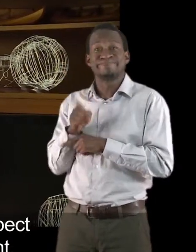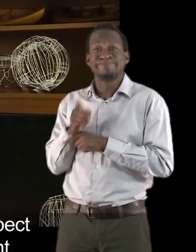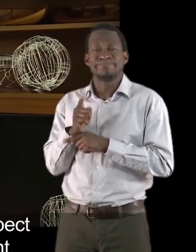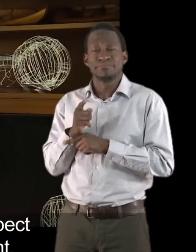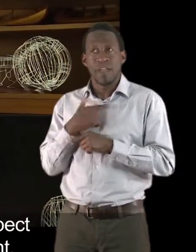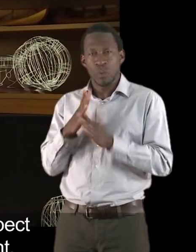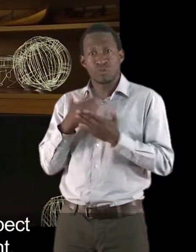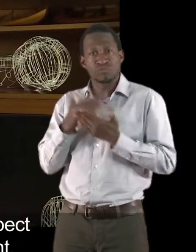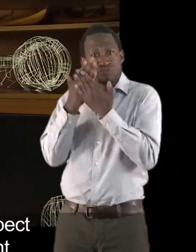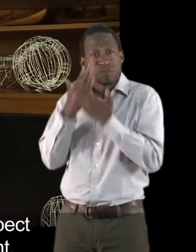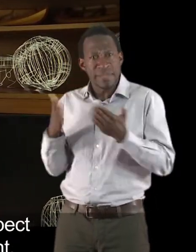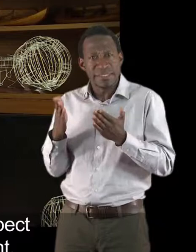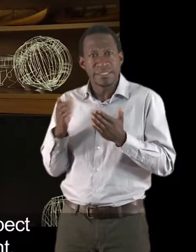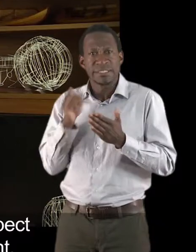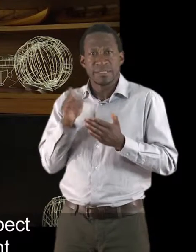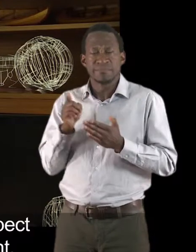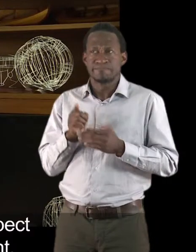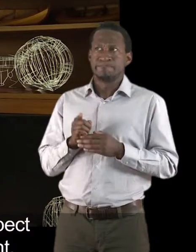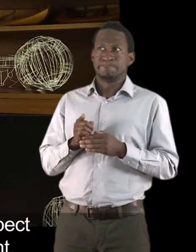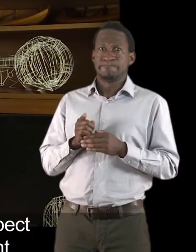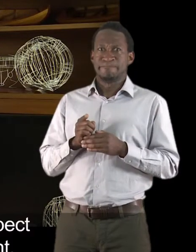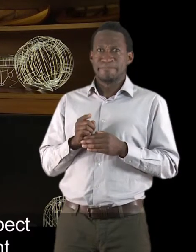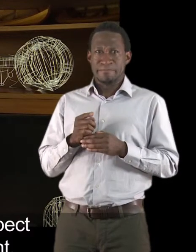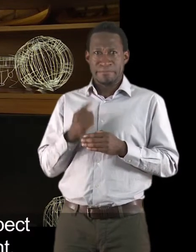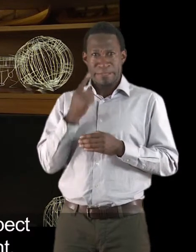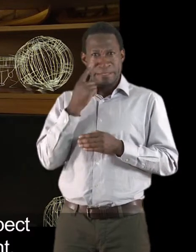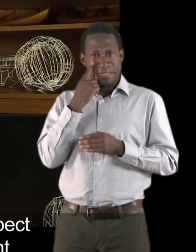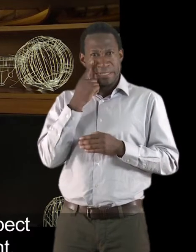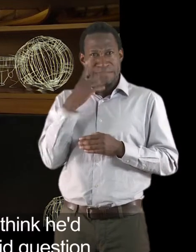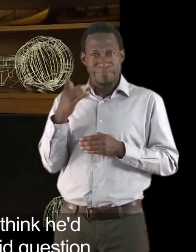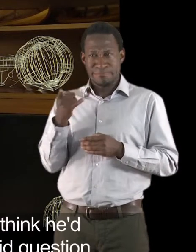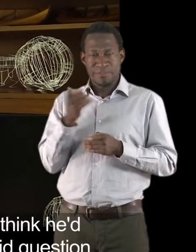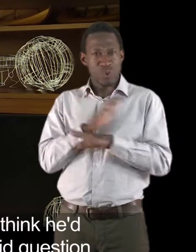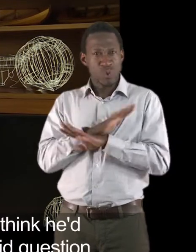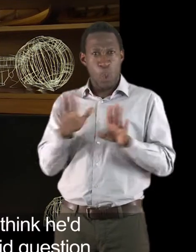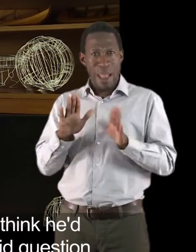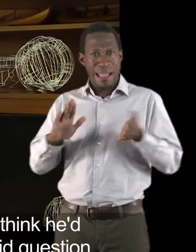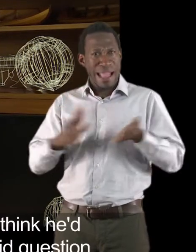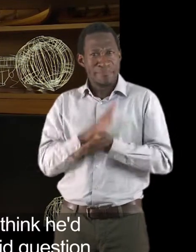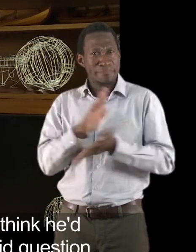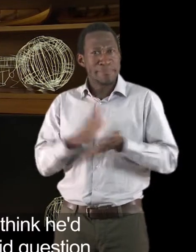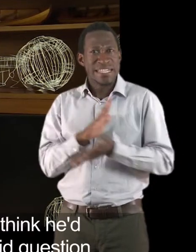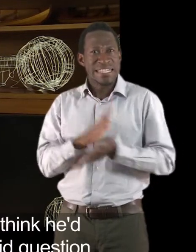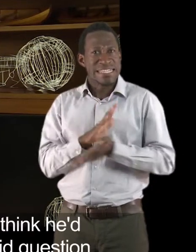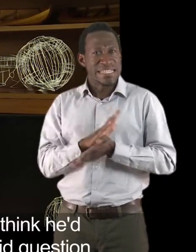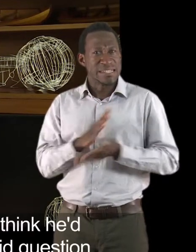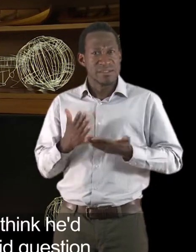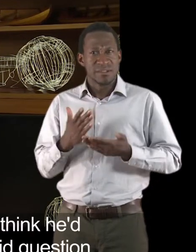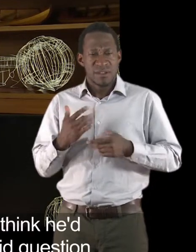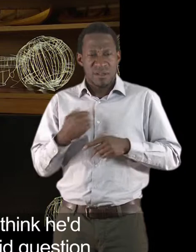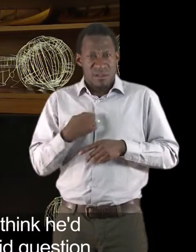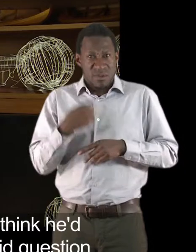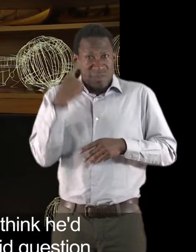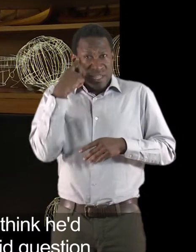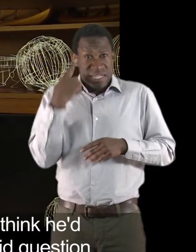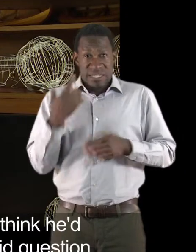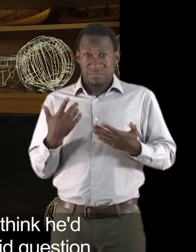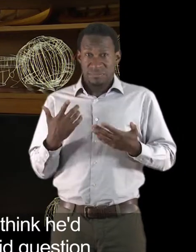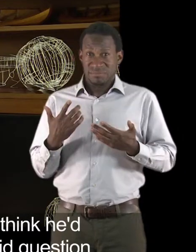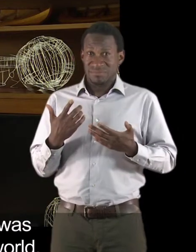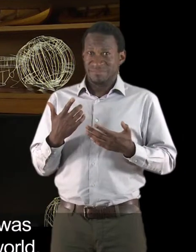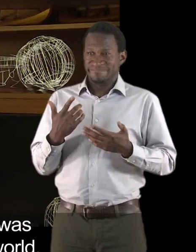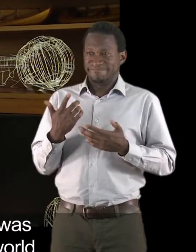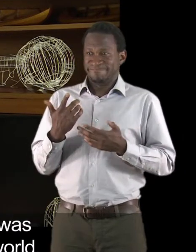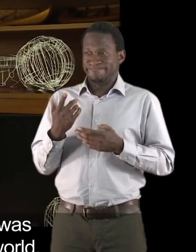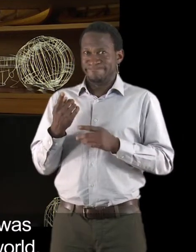And the chap, all respect to the superintendent, he was nonplussed. I don't think he'd ever been asked such a stupid